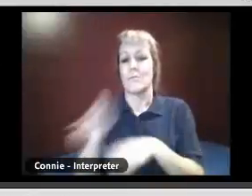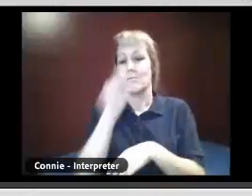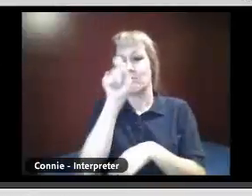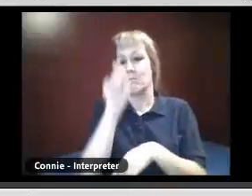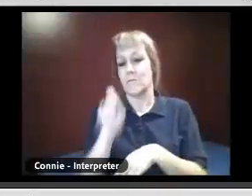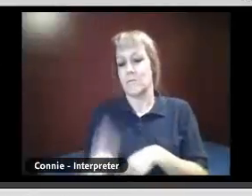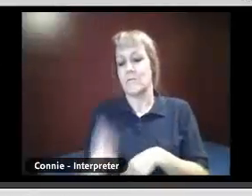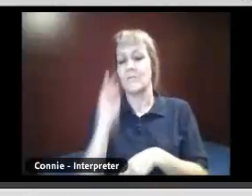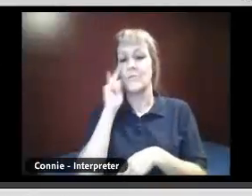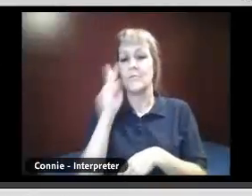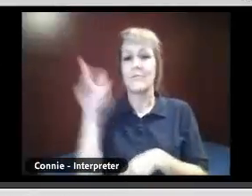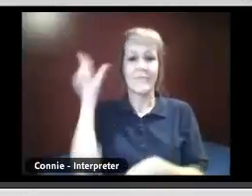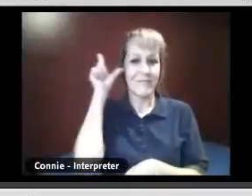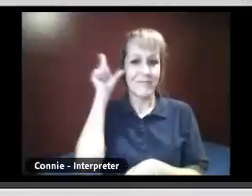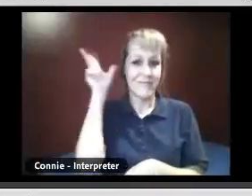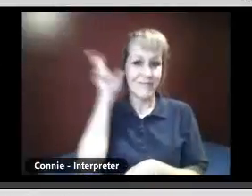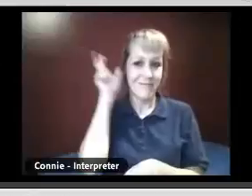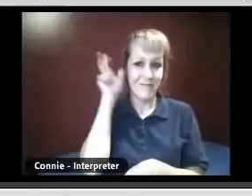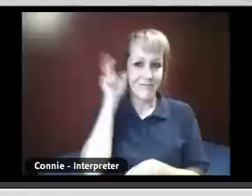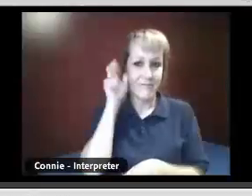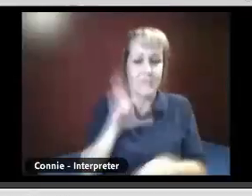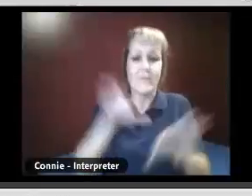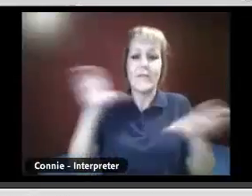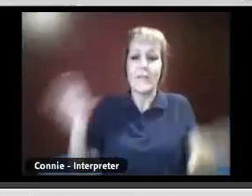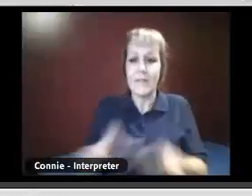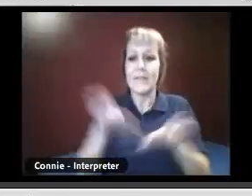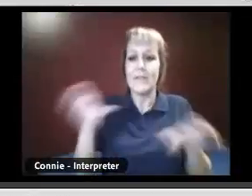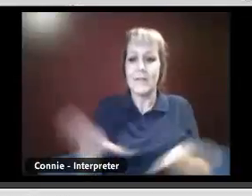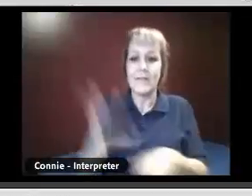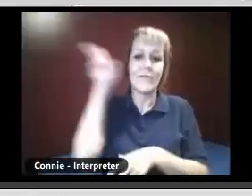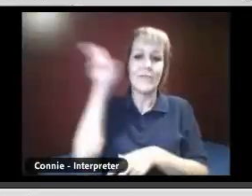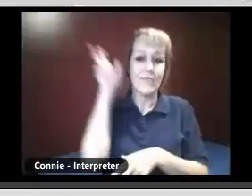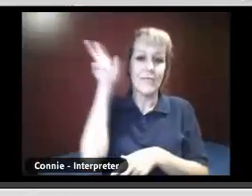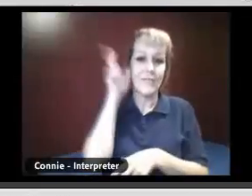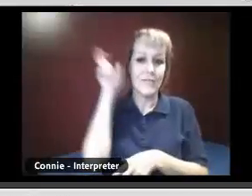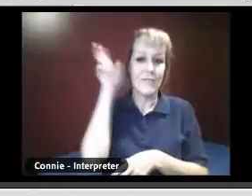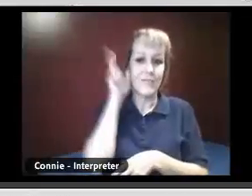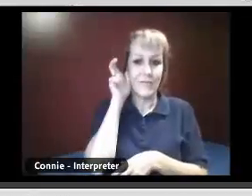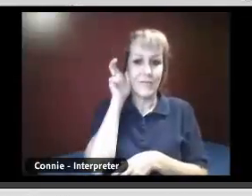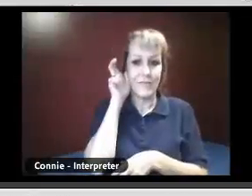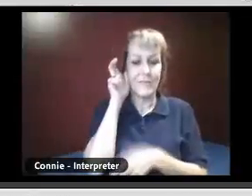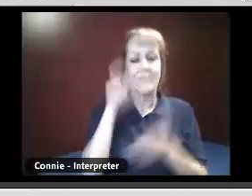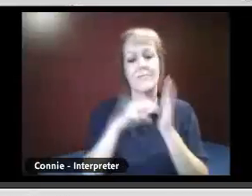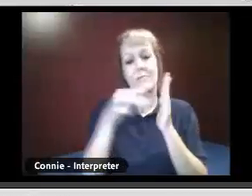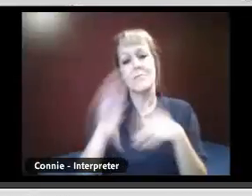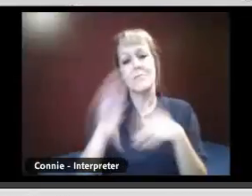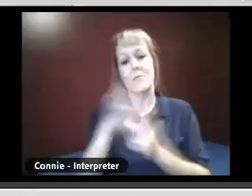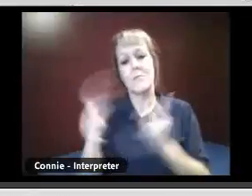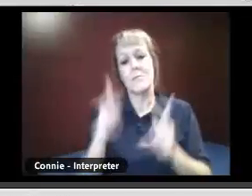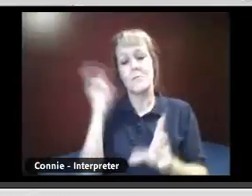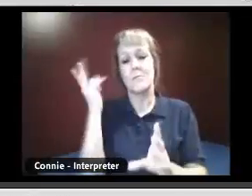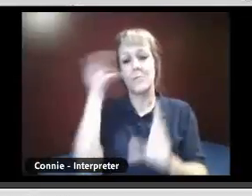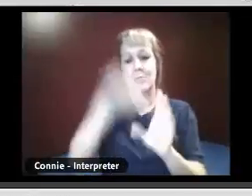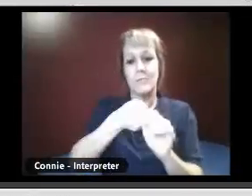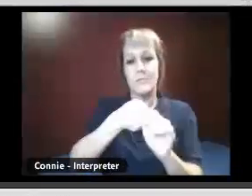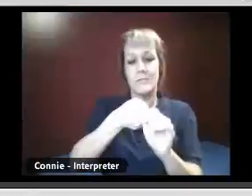listen, and it's active listening. And if you remember, active listening means that all parties participate in the